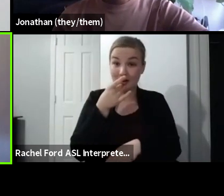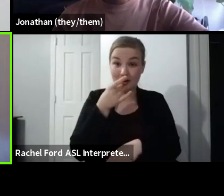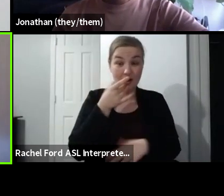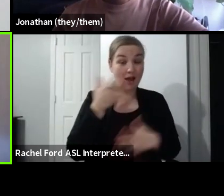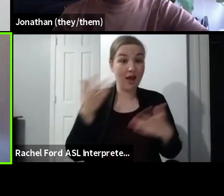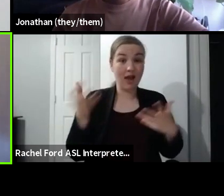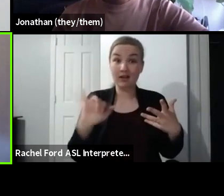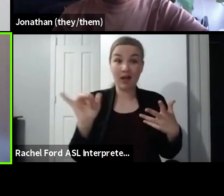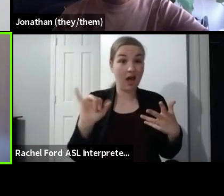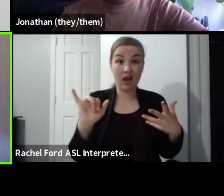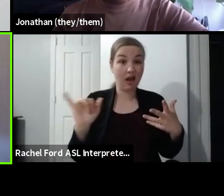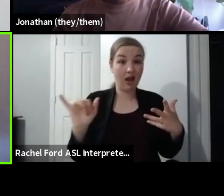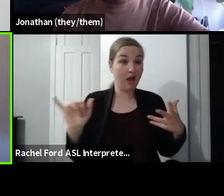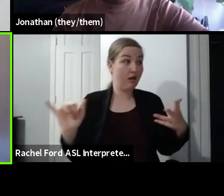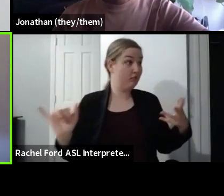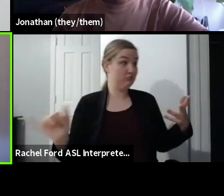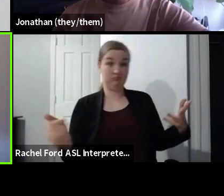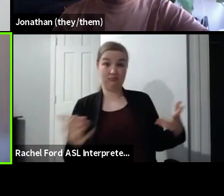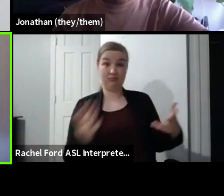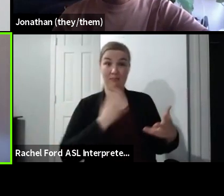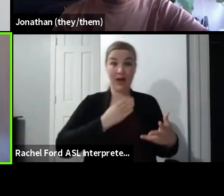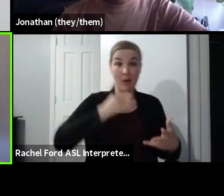the whole block come, you know?